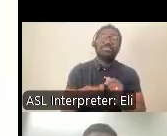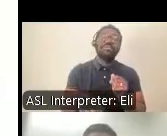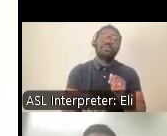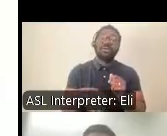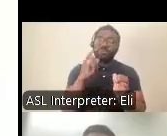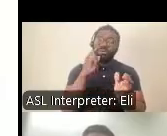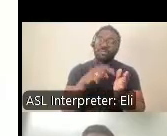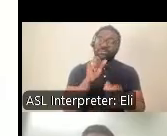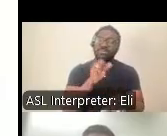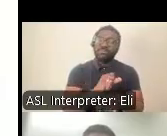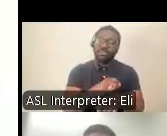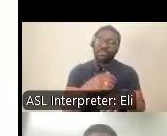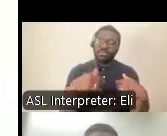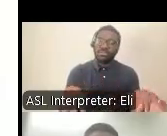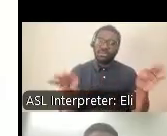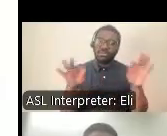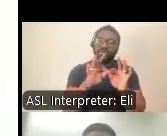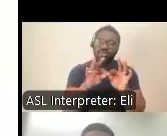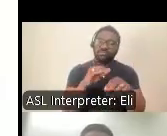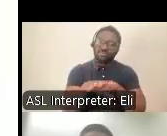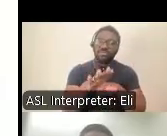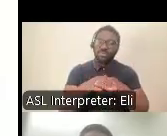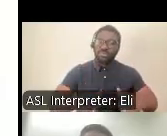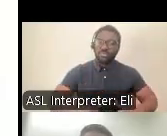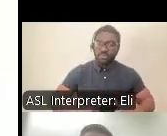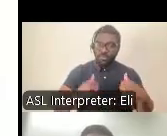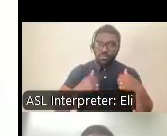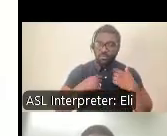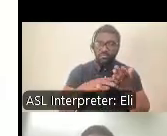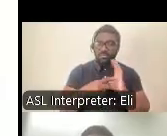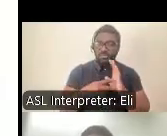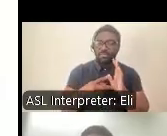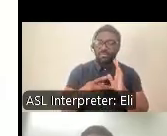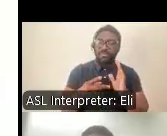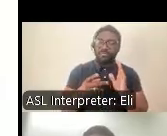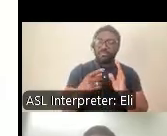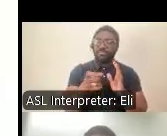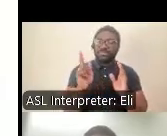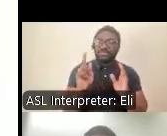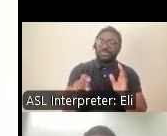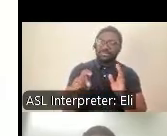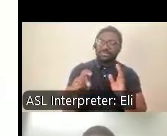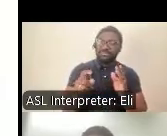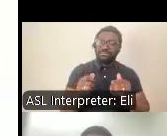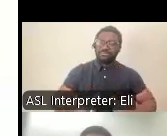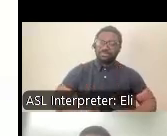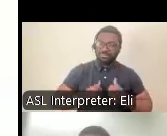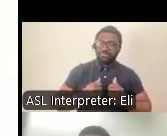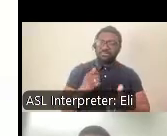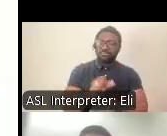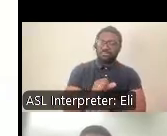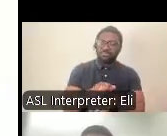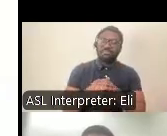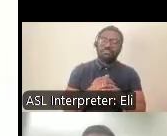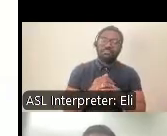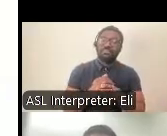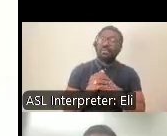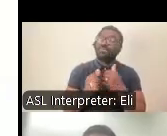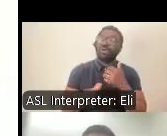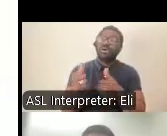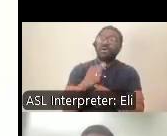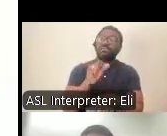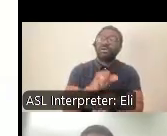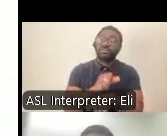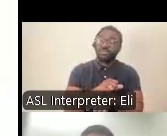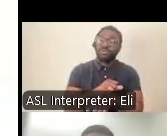vital social determinant of health underscores its significance in the overall well-being of individuals. By prioritizing employment as a fundamental